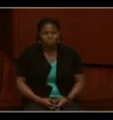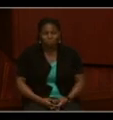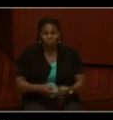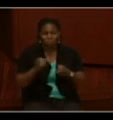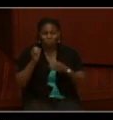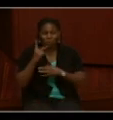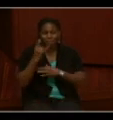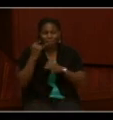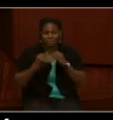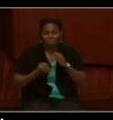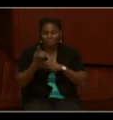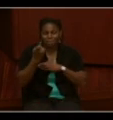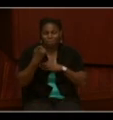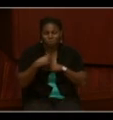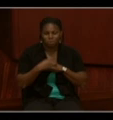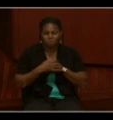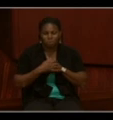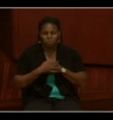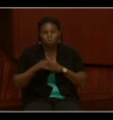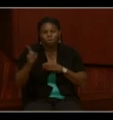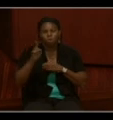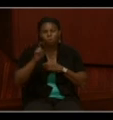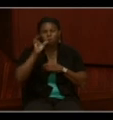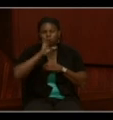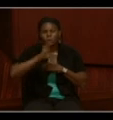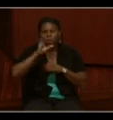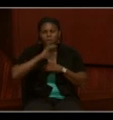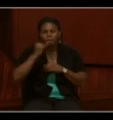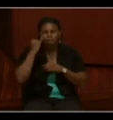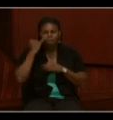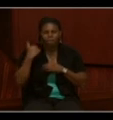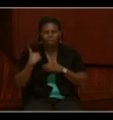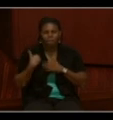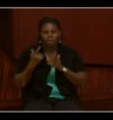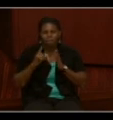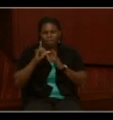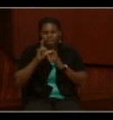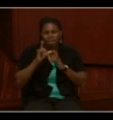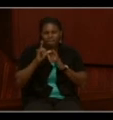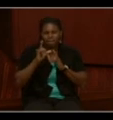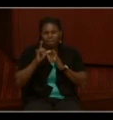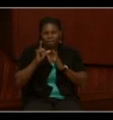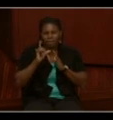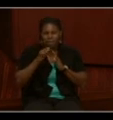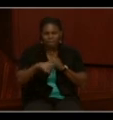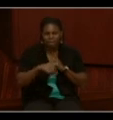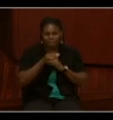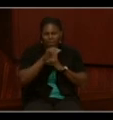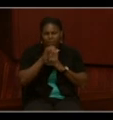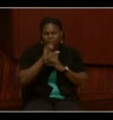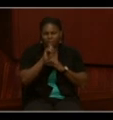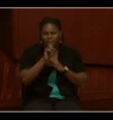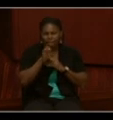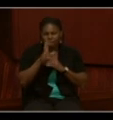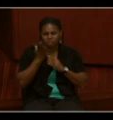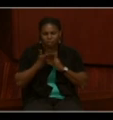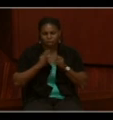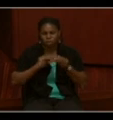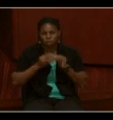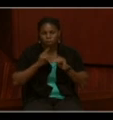Okay, and the last question, where do I look if I have a later case file number but the file is missing?